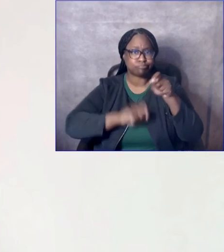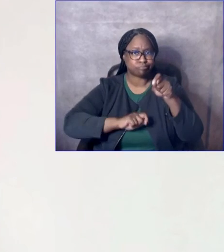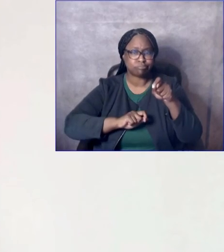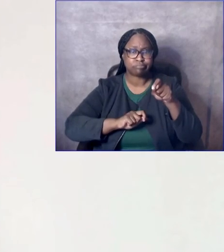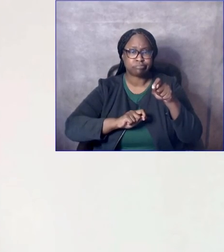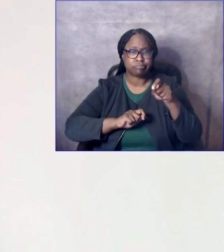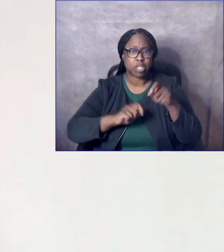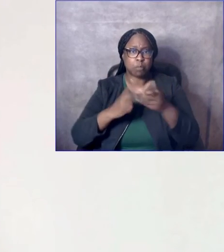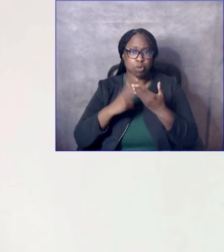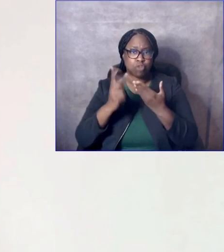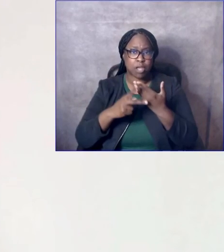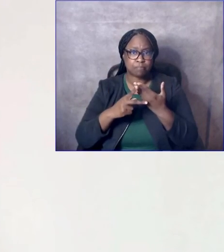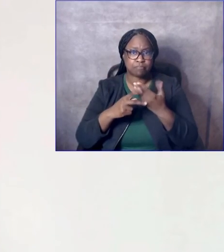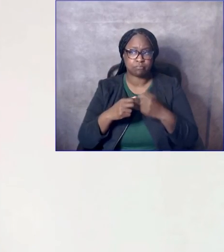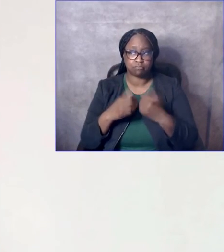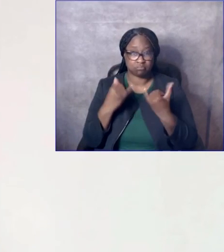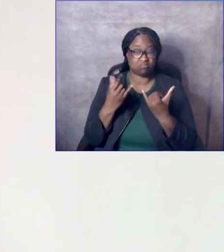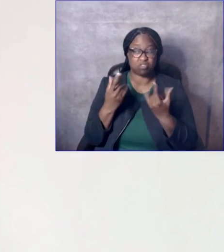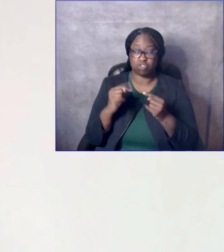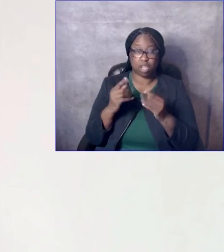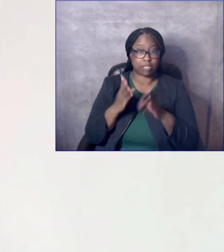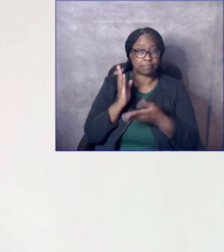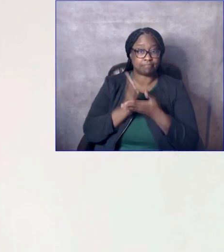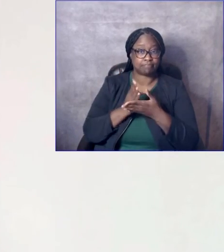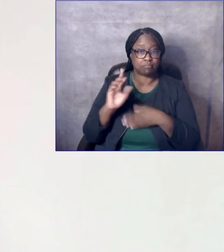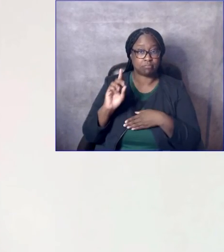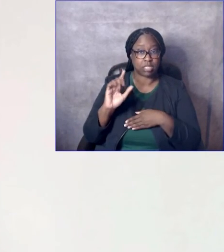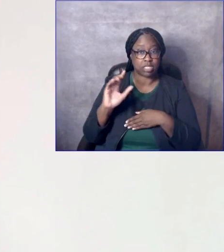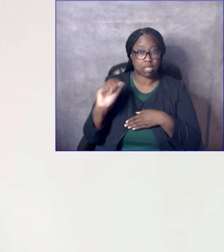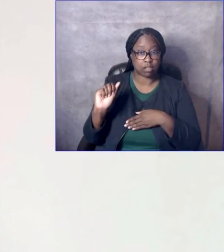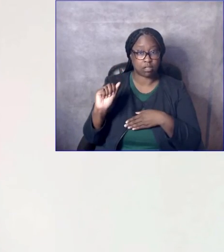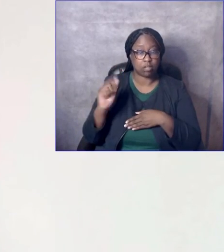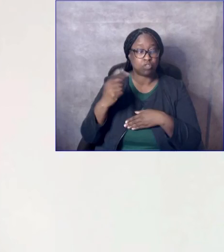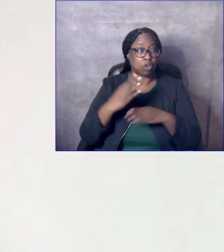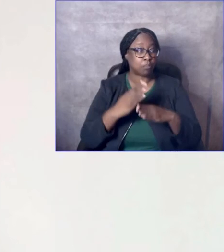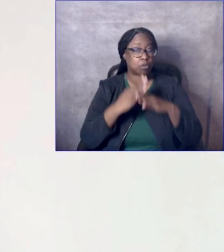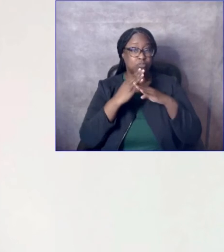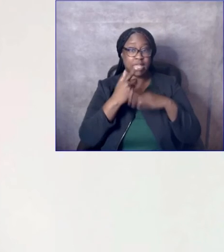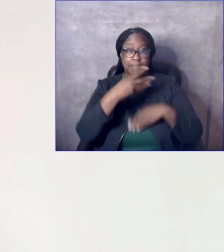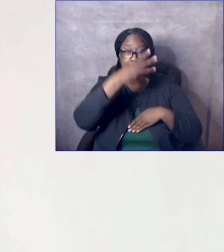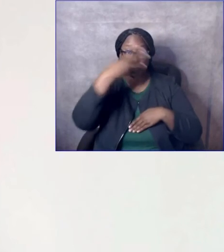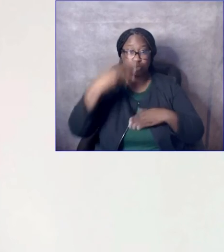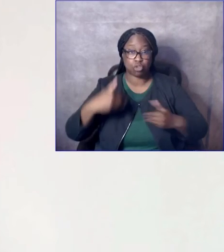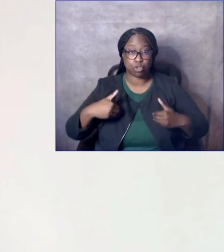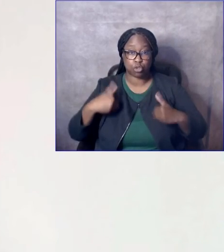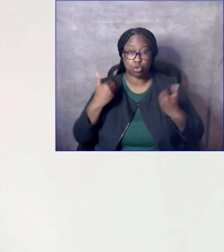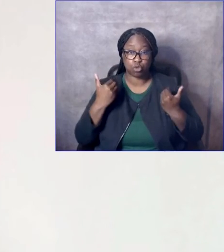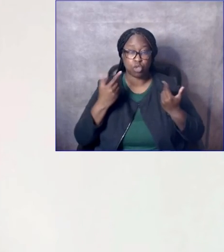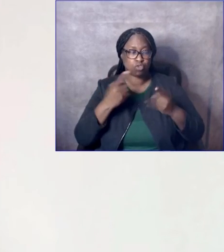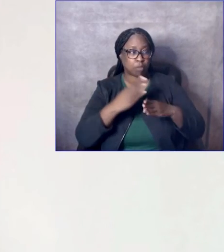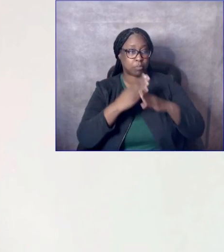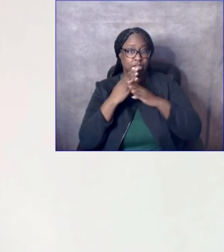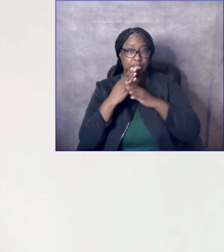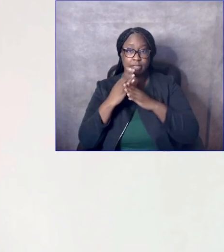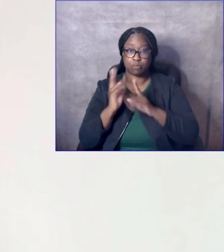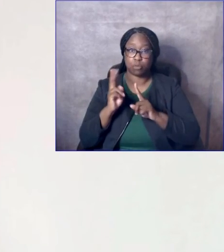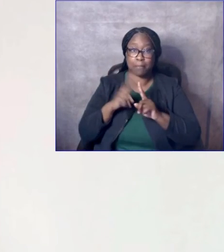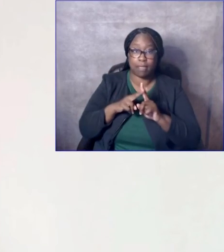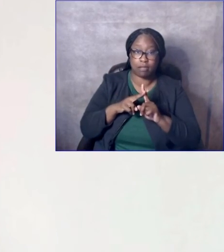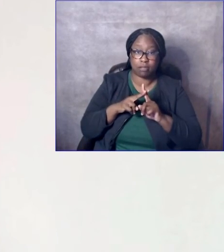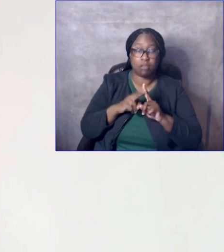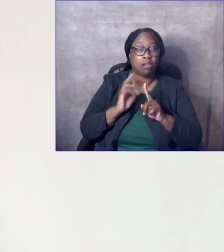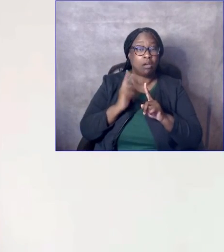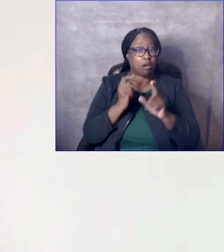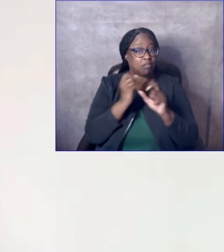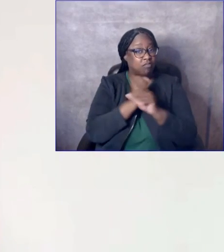as we know it, keeping immigrant youth from applying to DACA for the first time. Our legal fight to protect DACA continues, and the truth